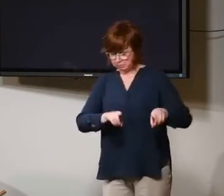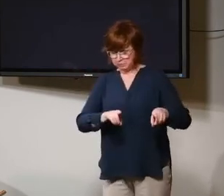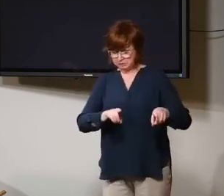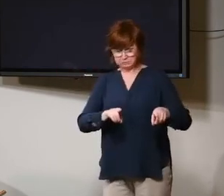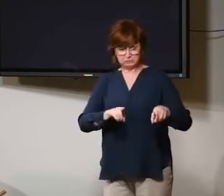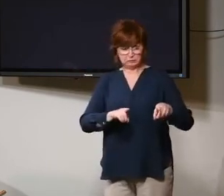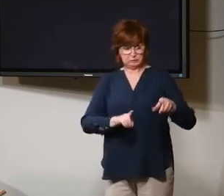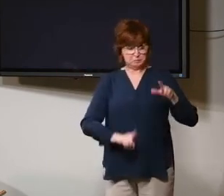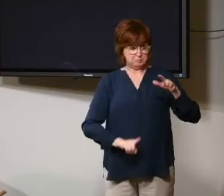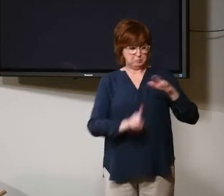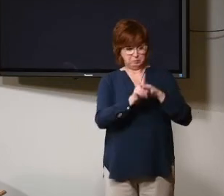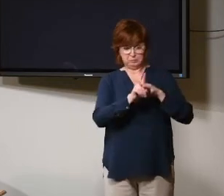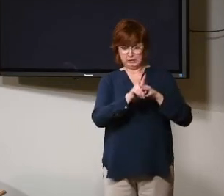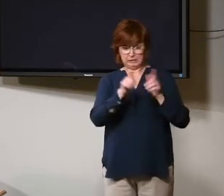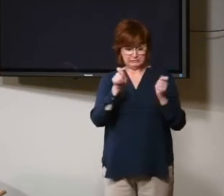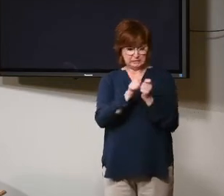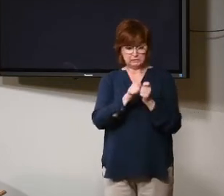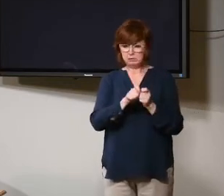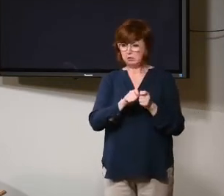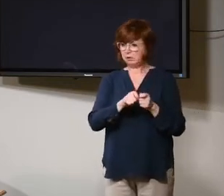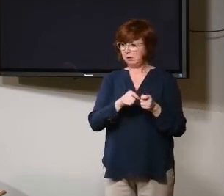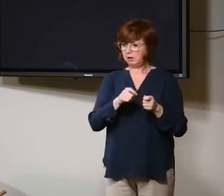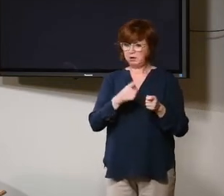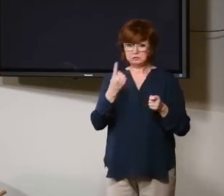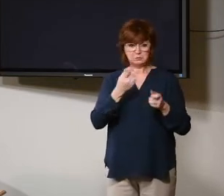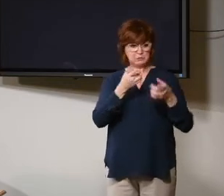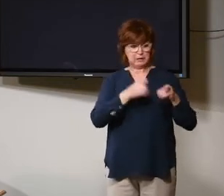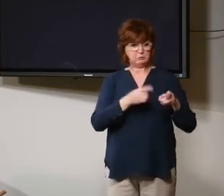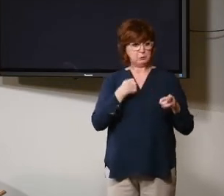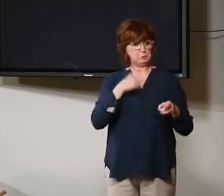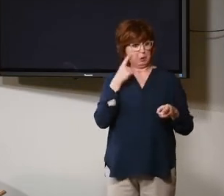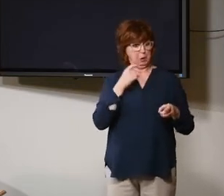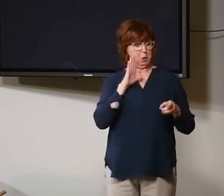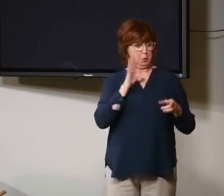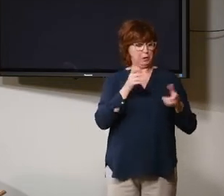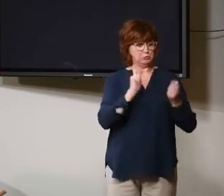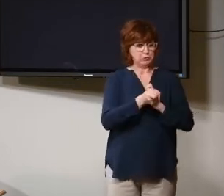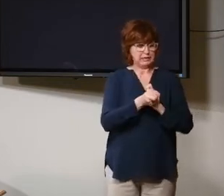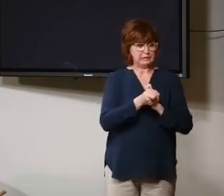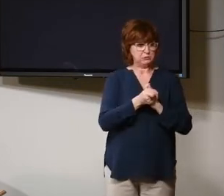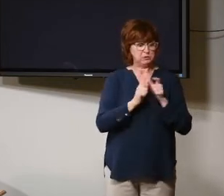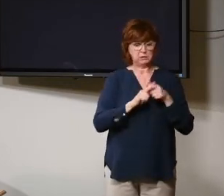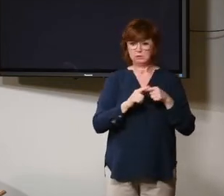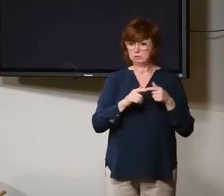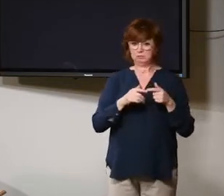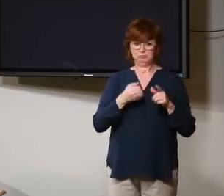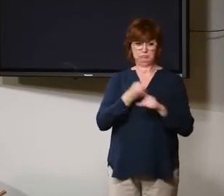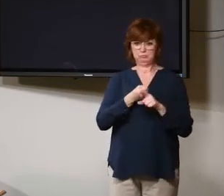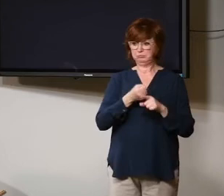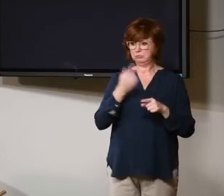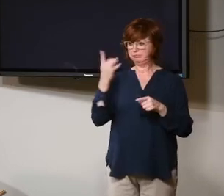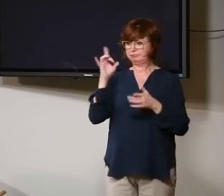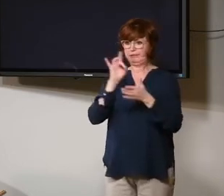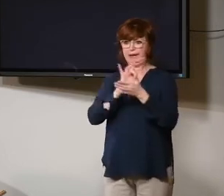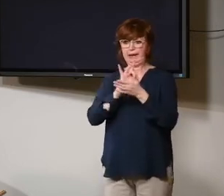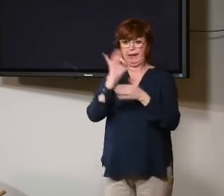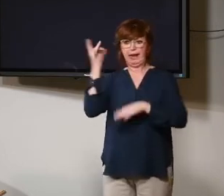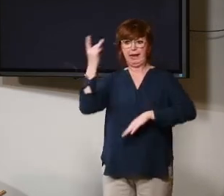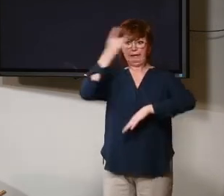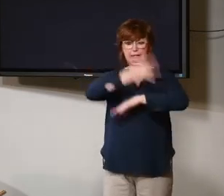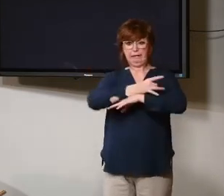As the infections happen, and so you make these decisions in the hopes that it will, flatten that